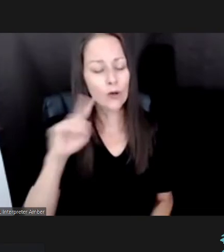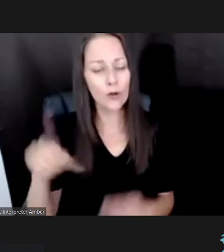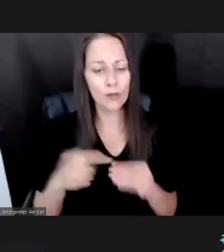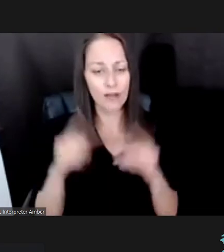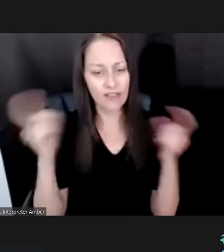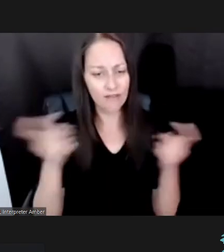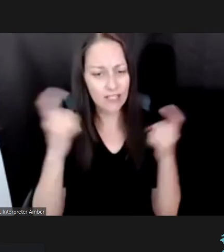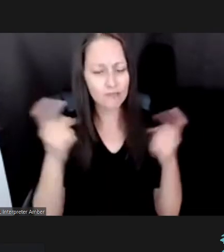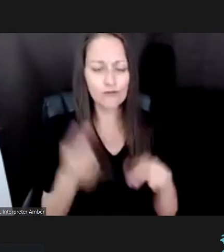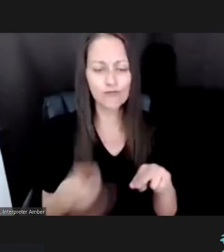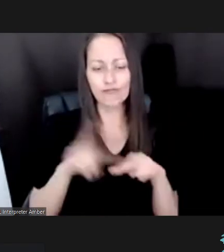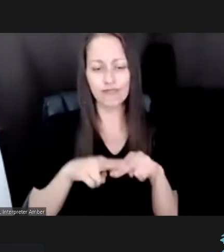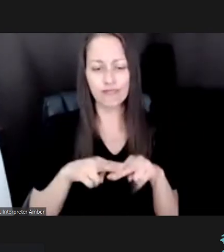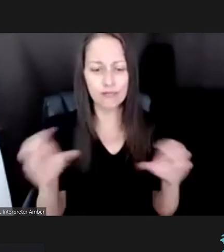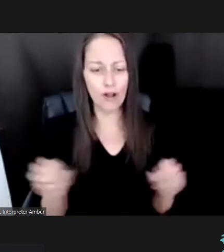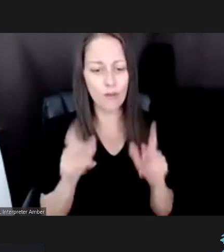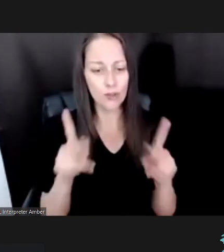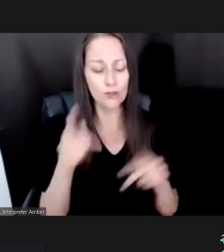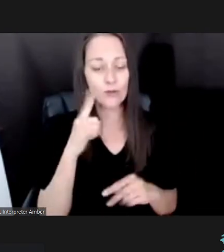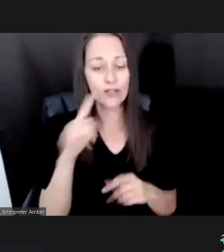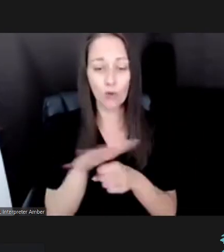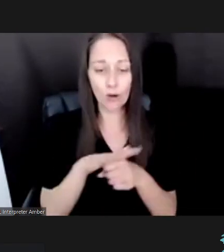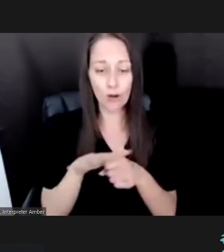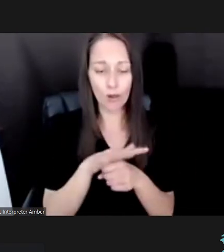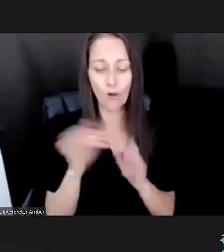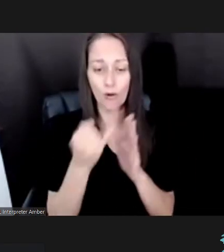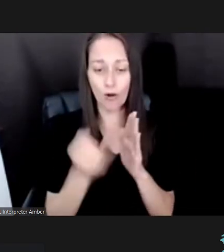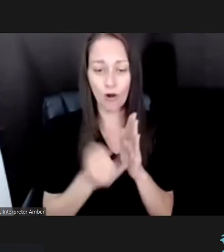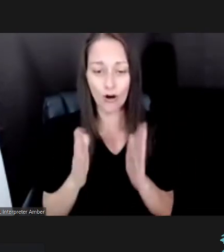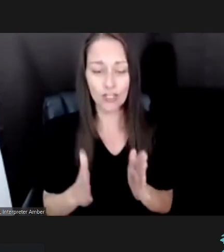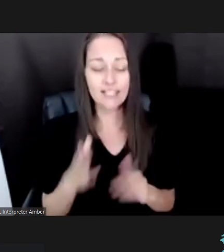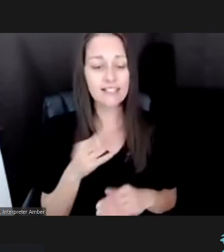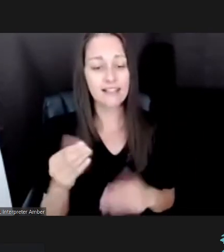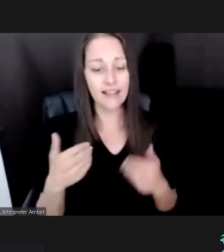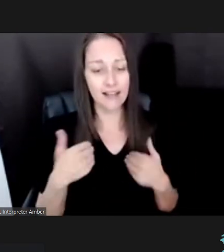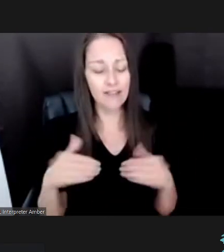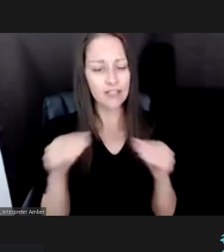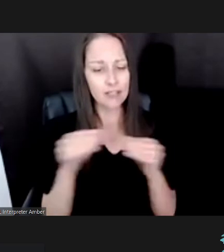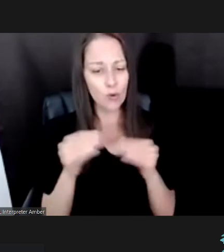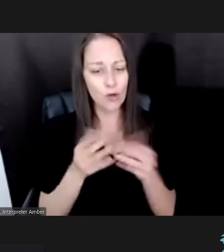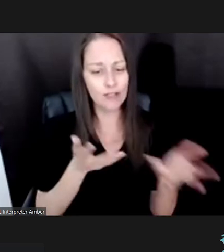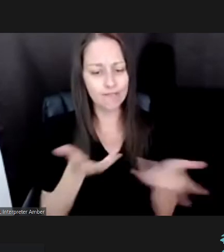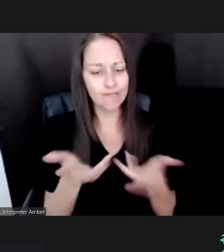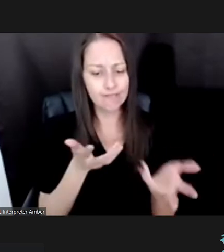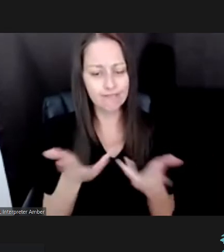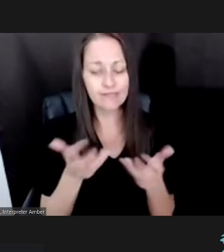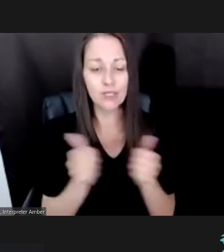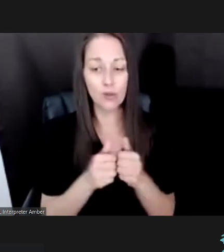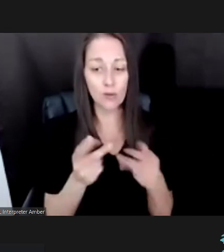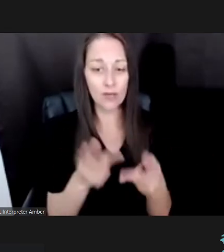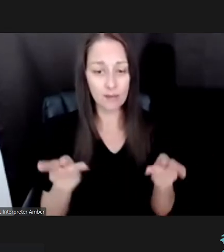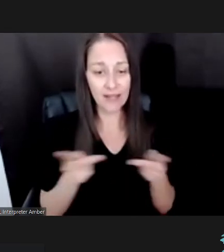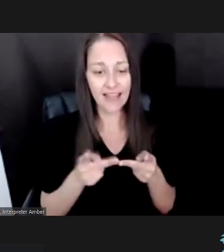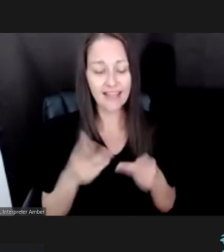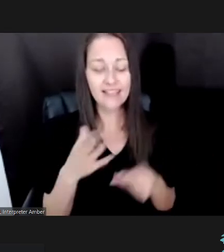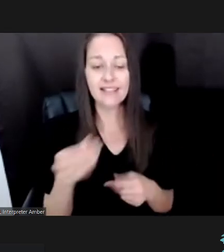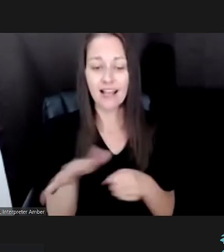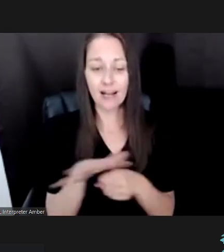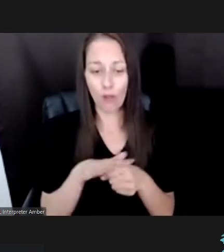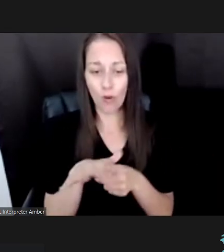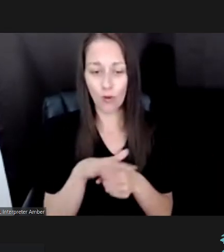local artists, while fostering deeper engagements with place, including, importantly, with local Indigenous